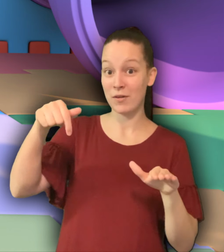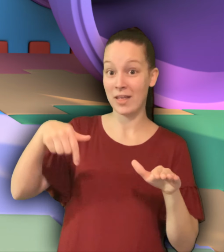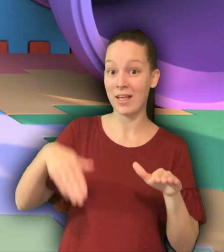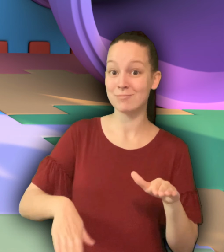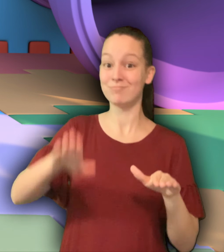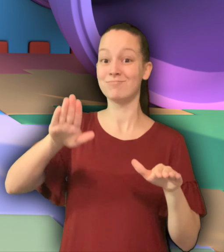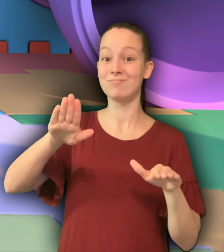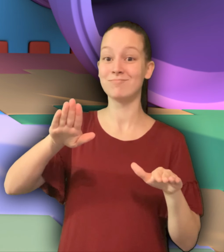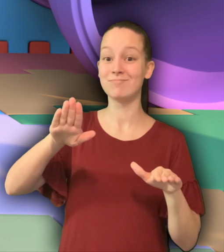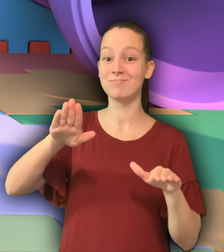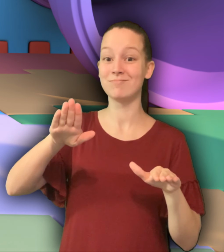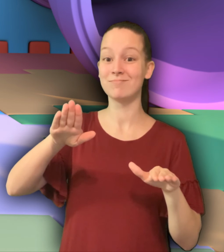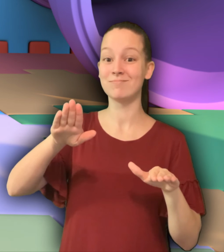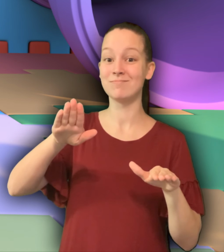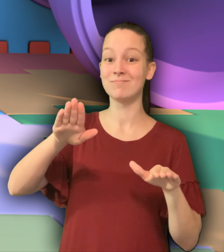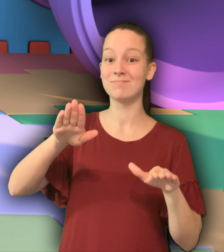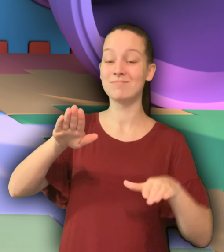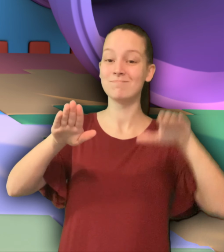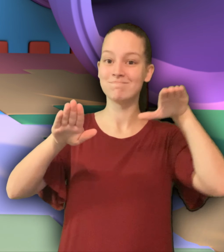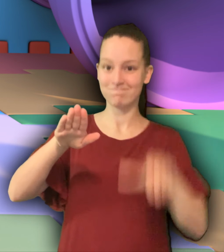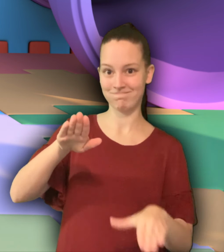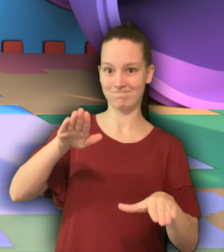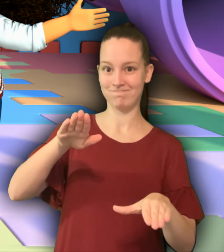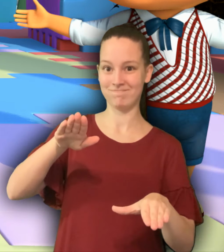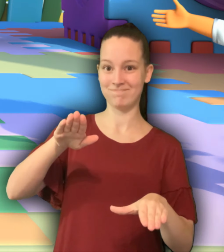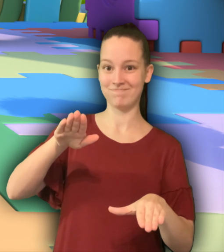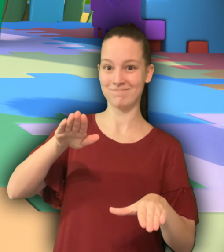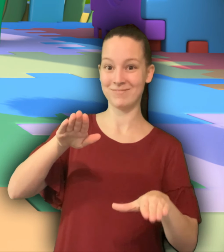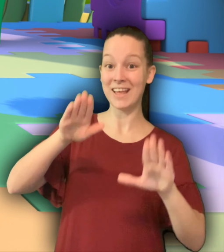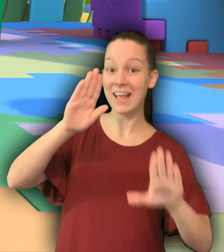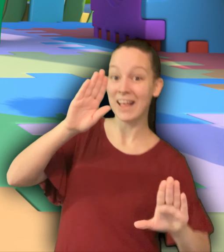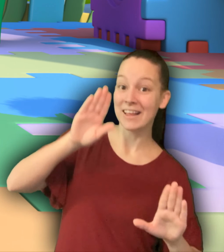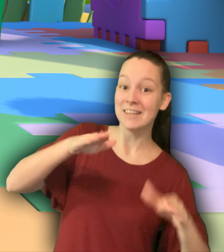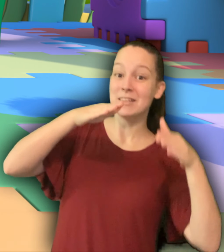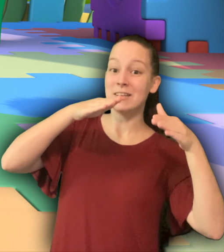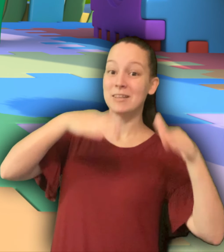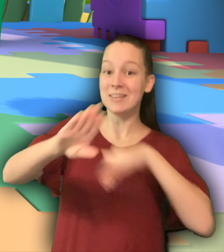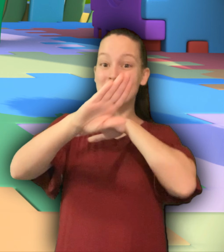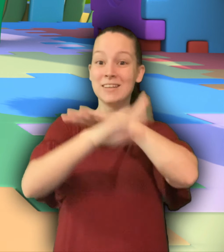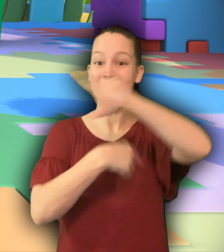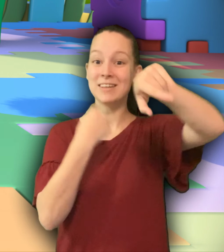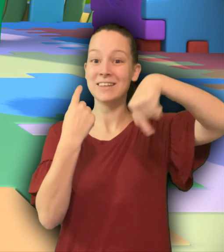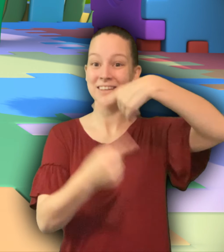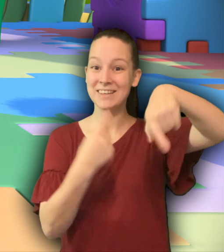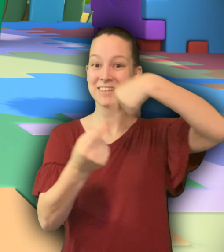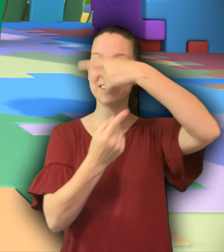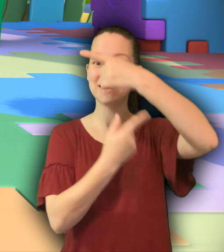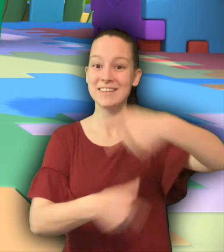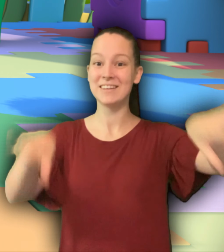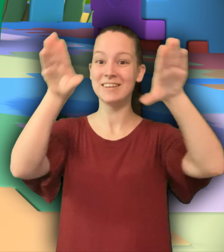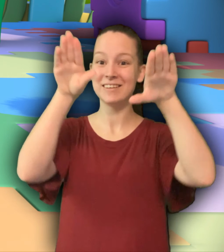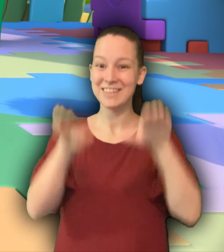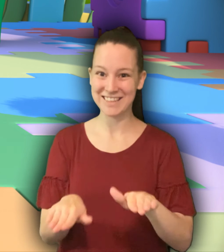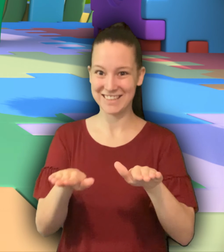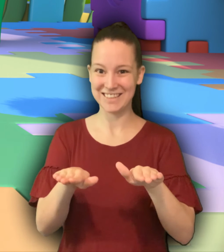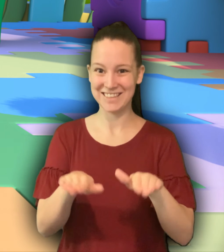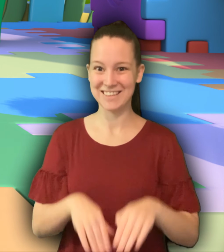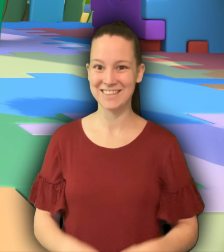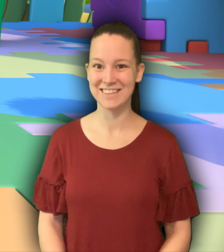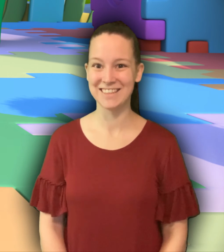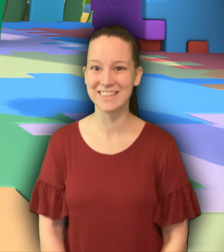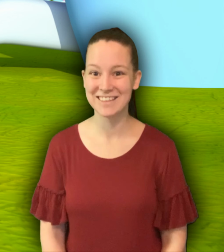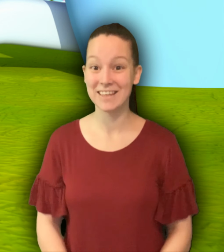lift your right foot up, You put your left foot down You swing yourself up, up, up, And bring yourself